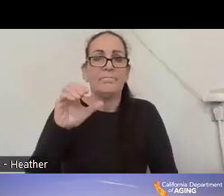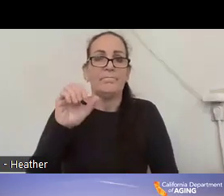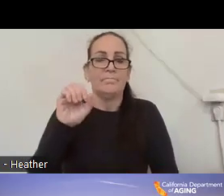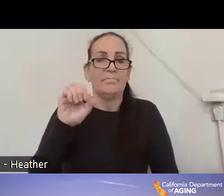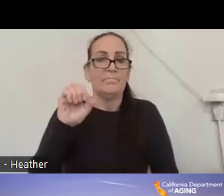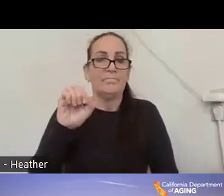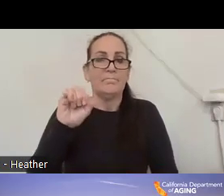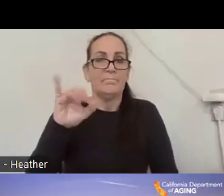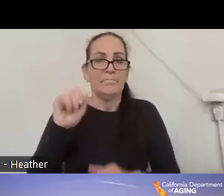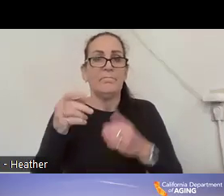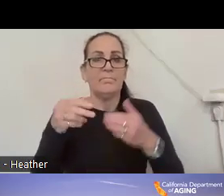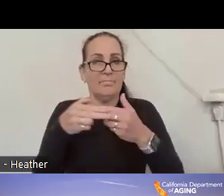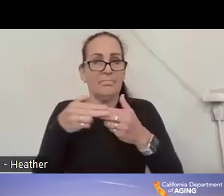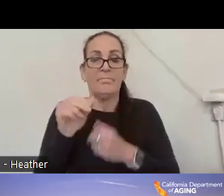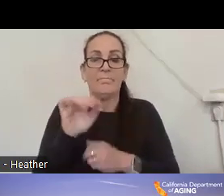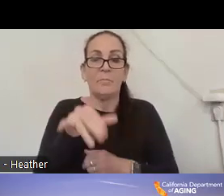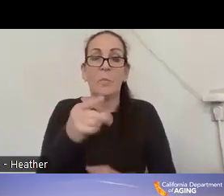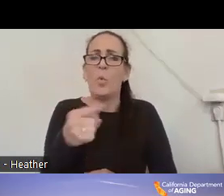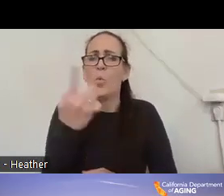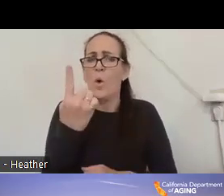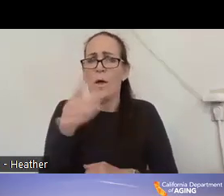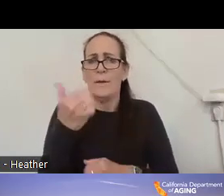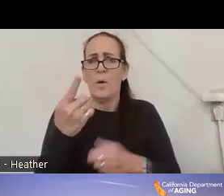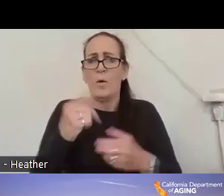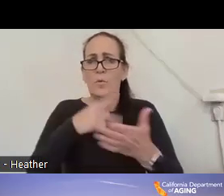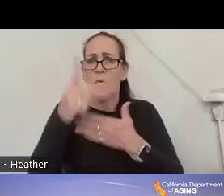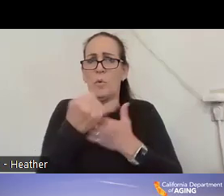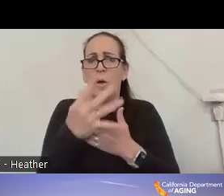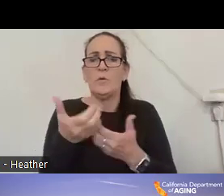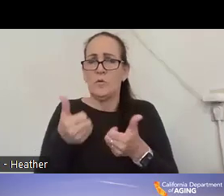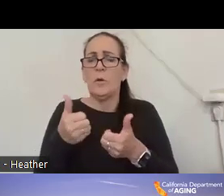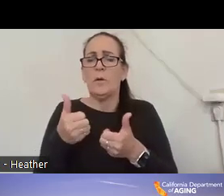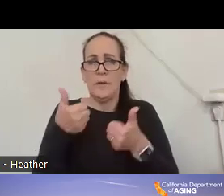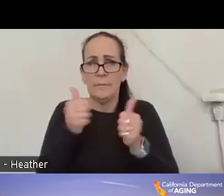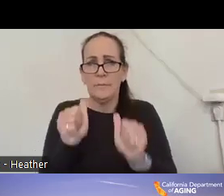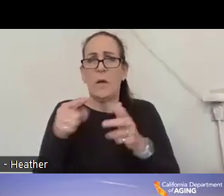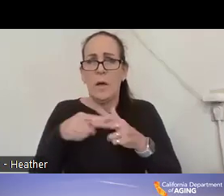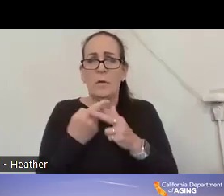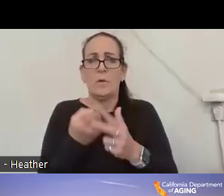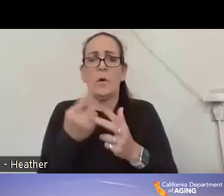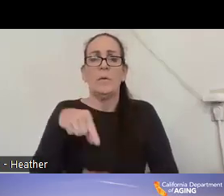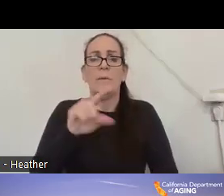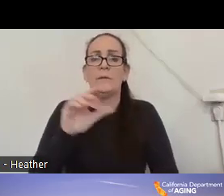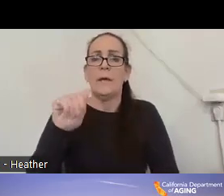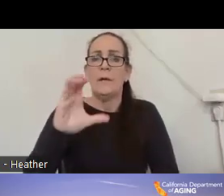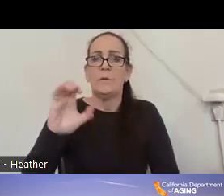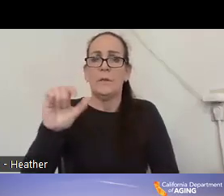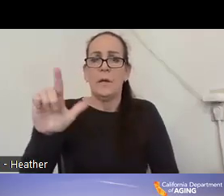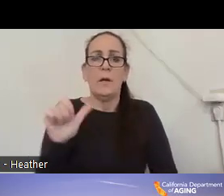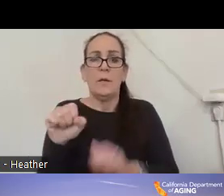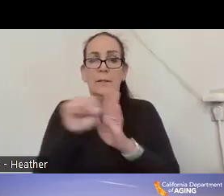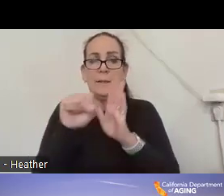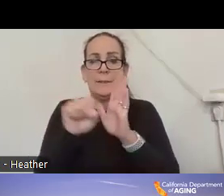quick mention to one other project that we have underway, and this is the ACL State Advancement Lab, also known as